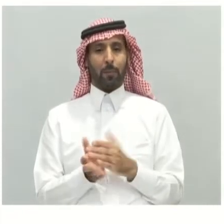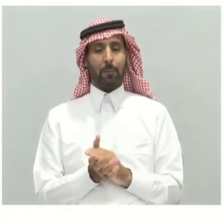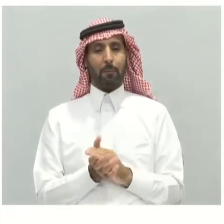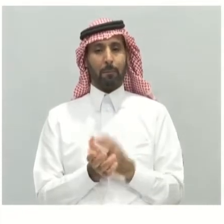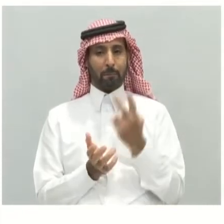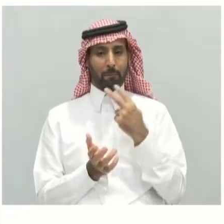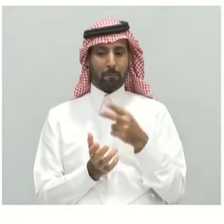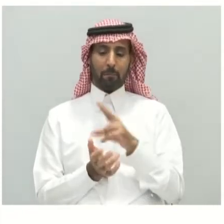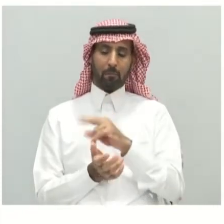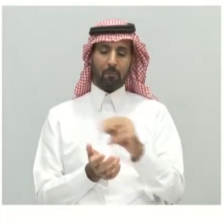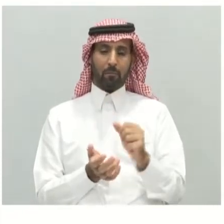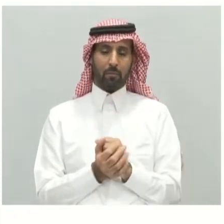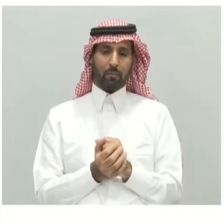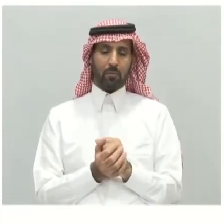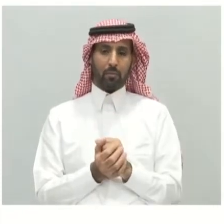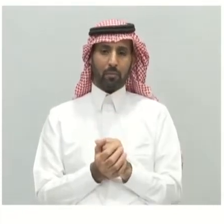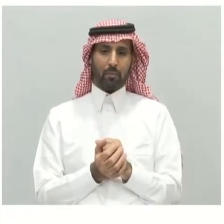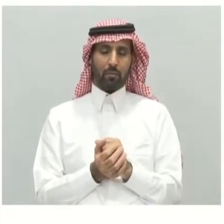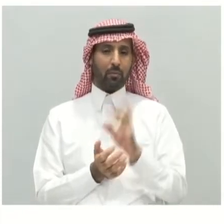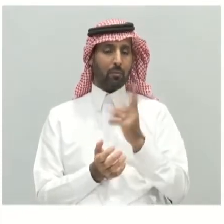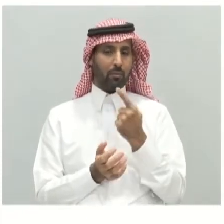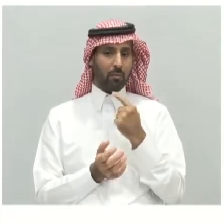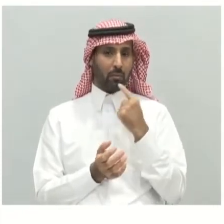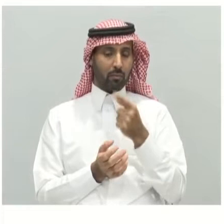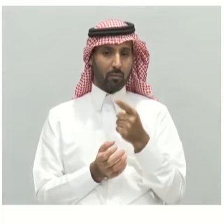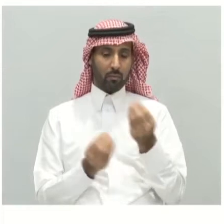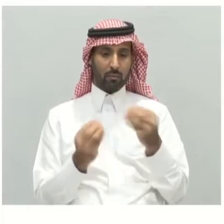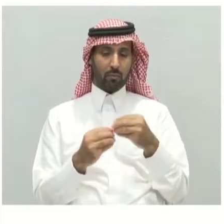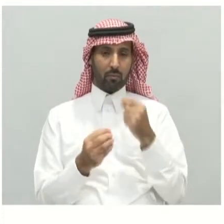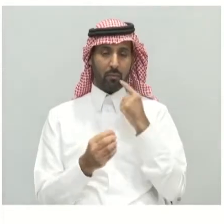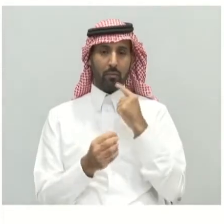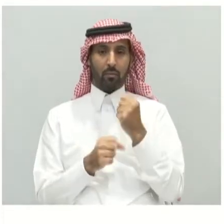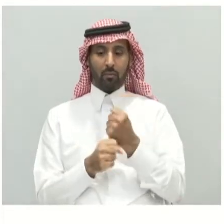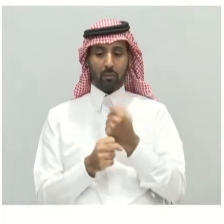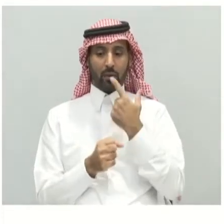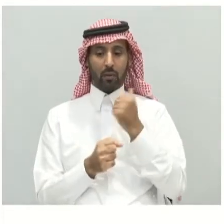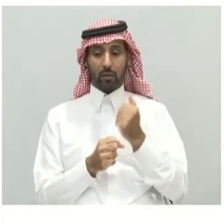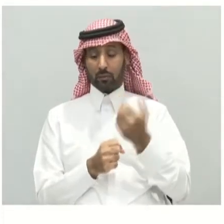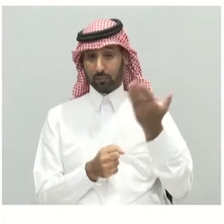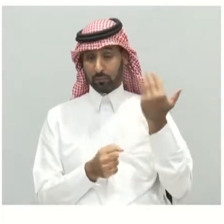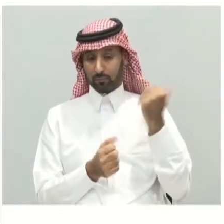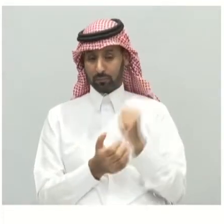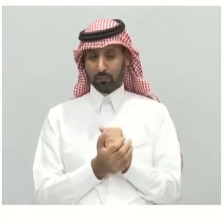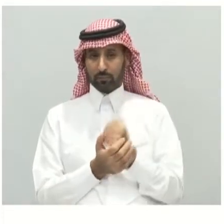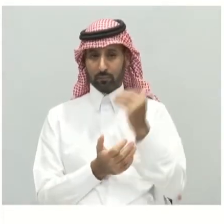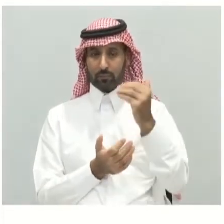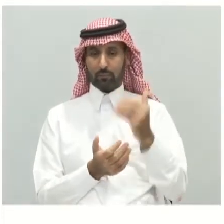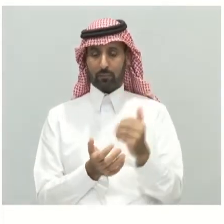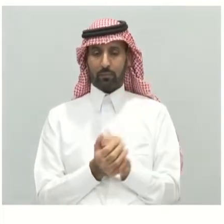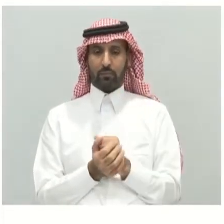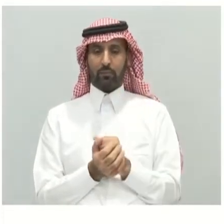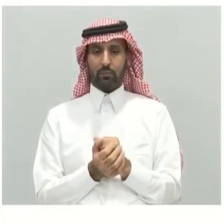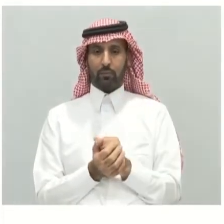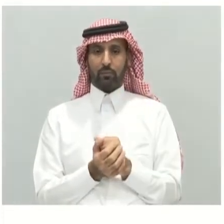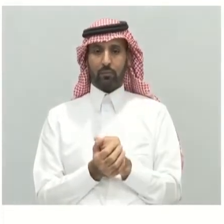Let's see other examples here. How do we use the simple past in the passive voice?